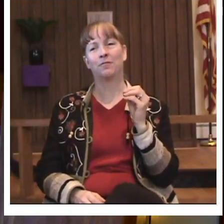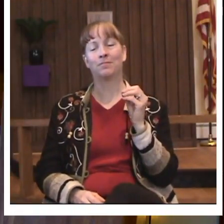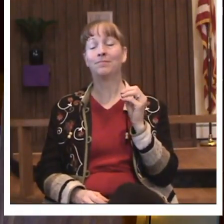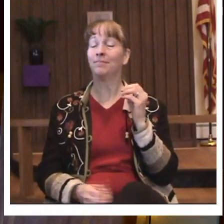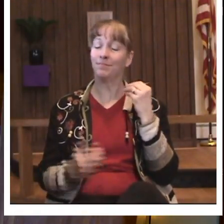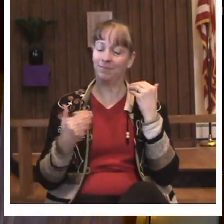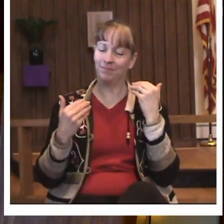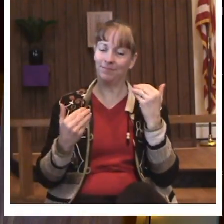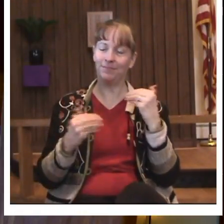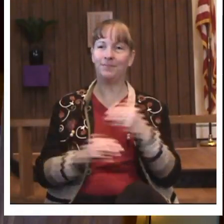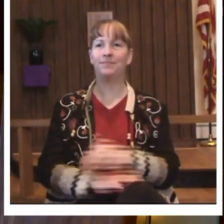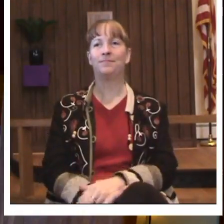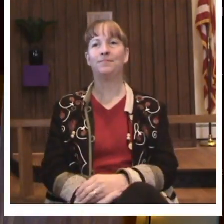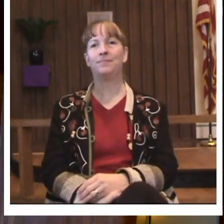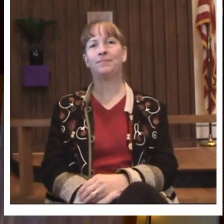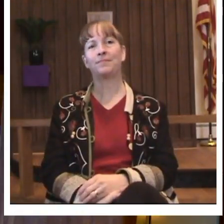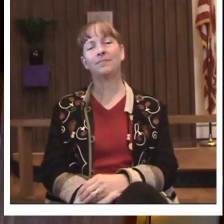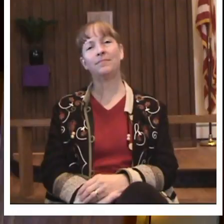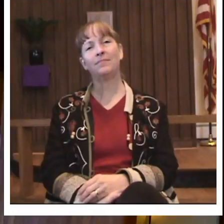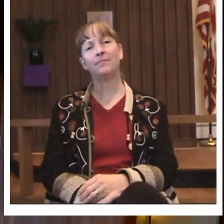goes.